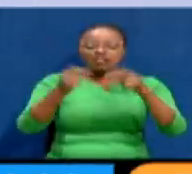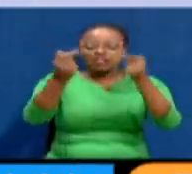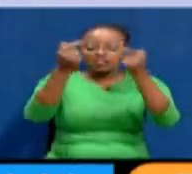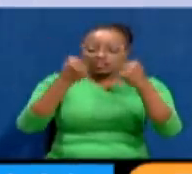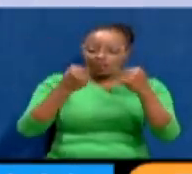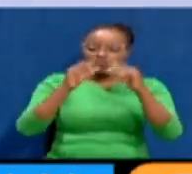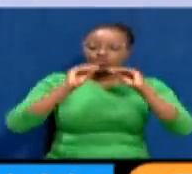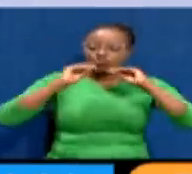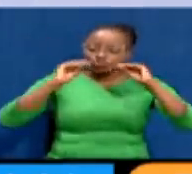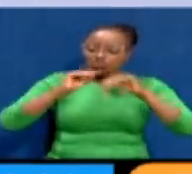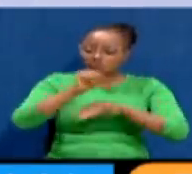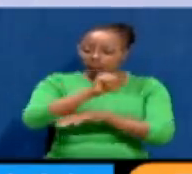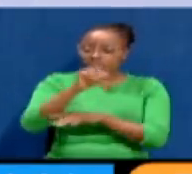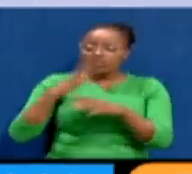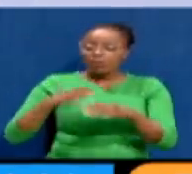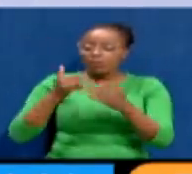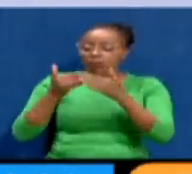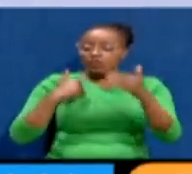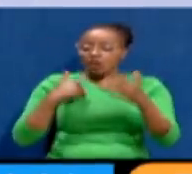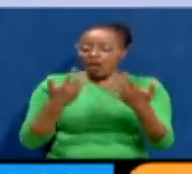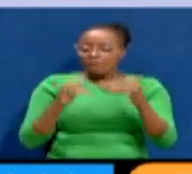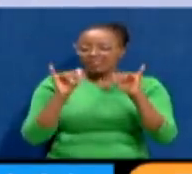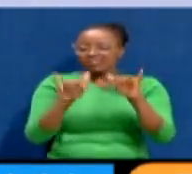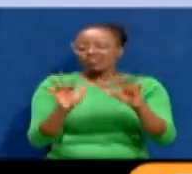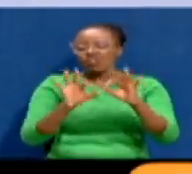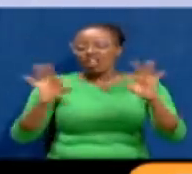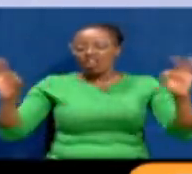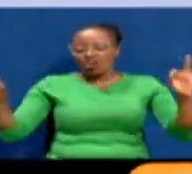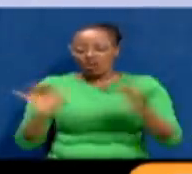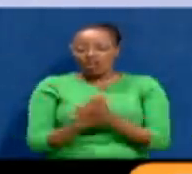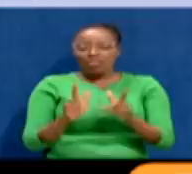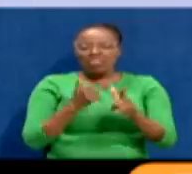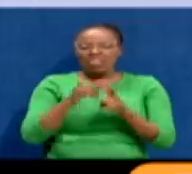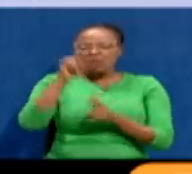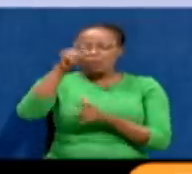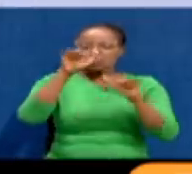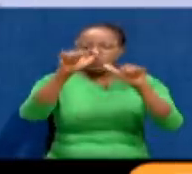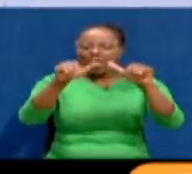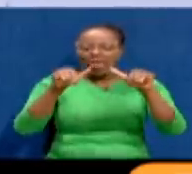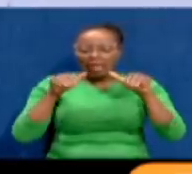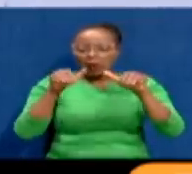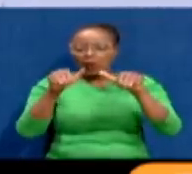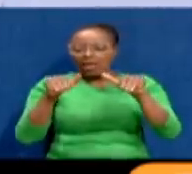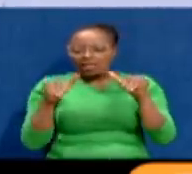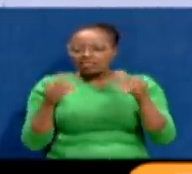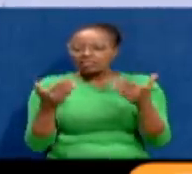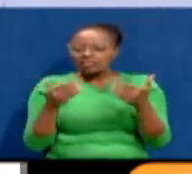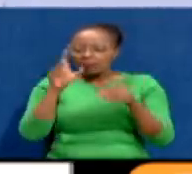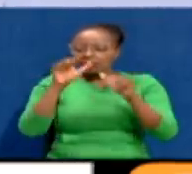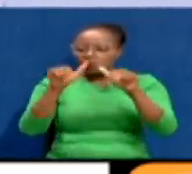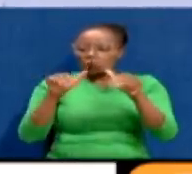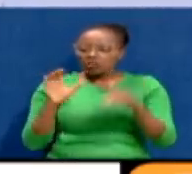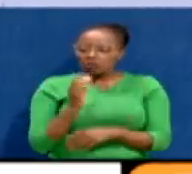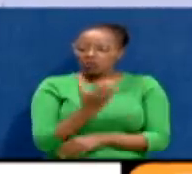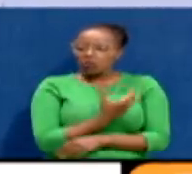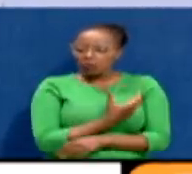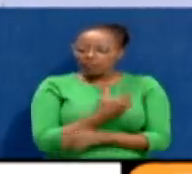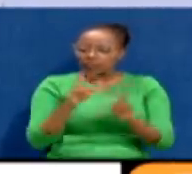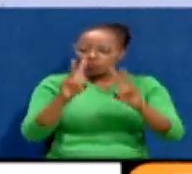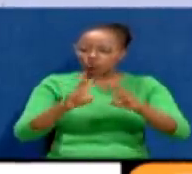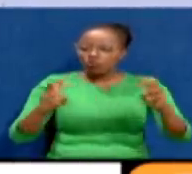tutorials from some of us who have been in this game for long. I mean, you don't really have to wait for committees